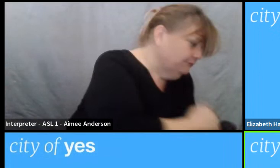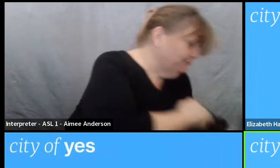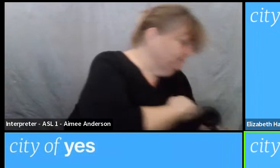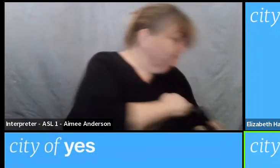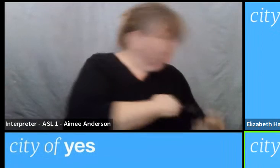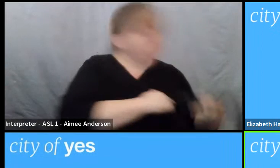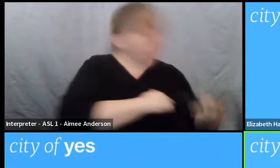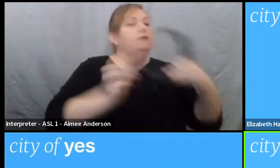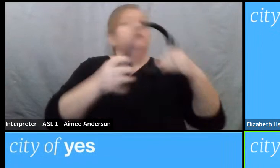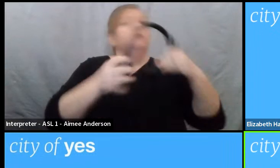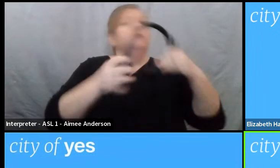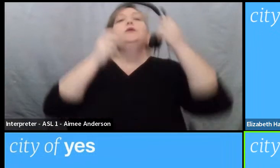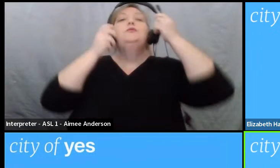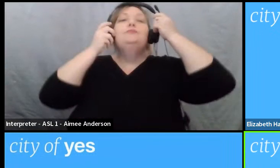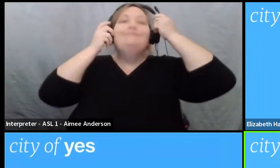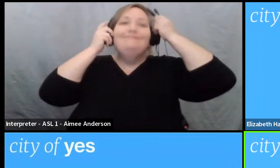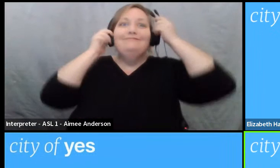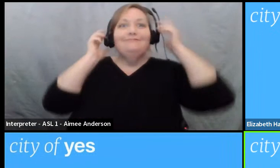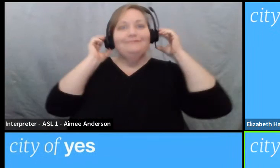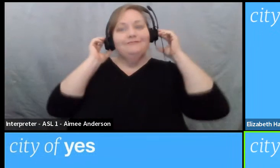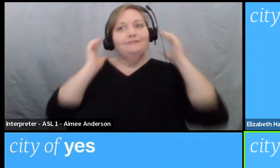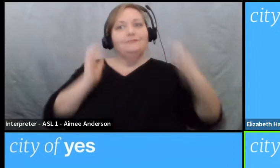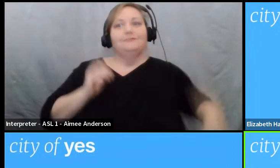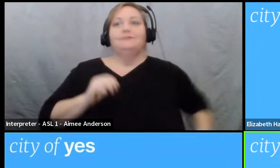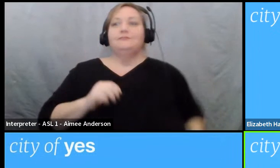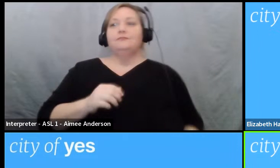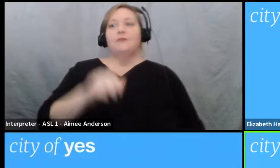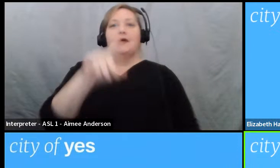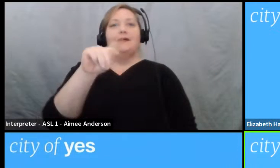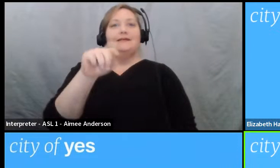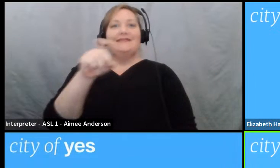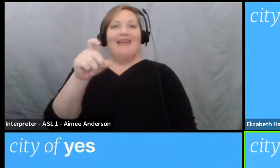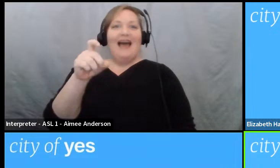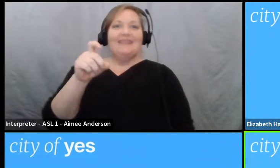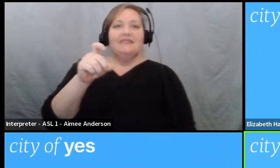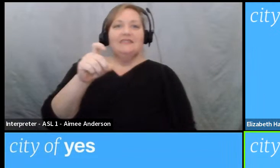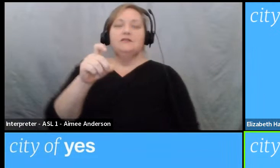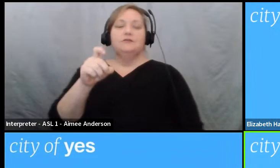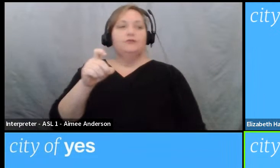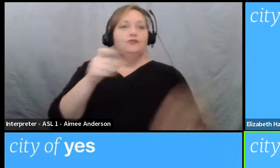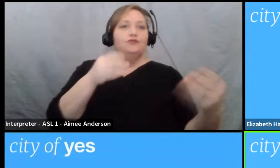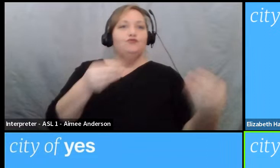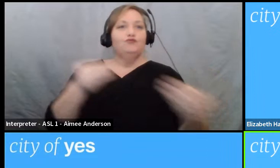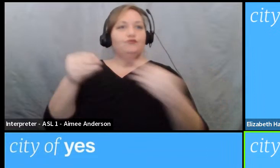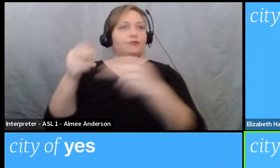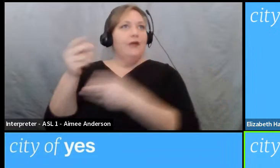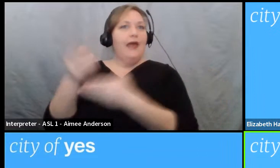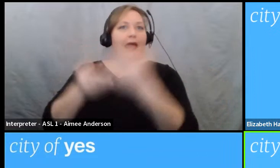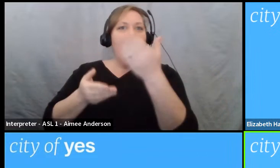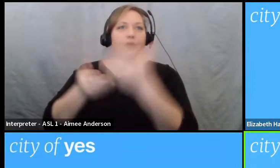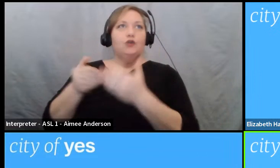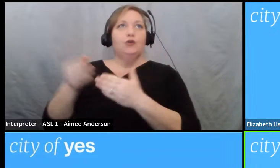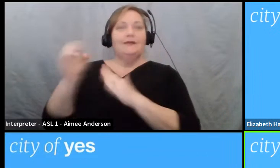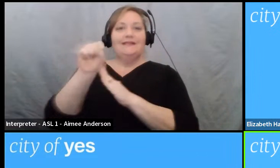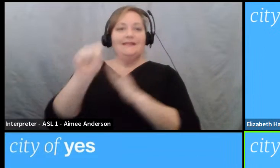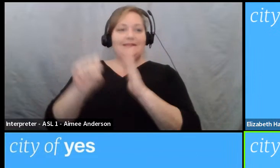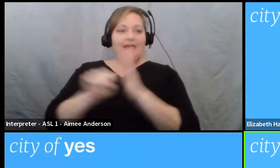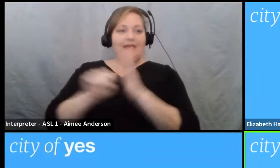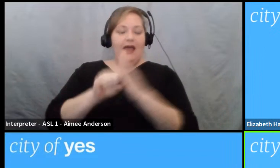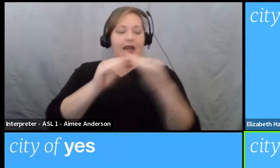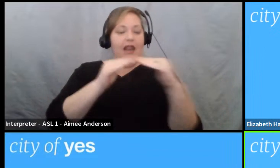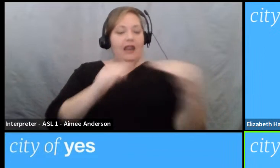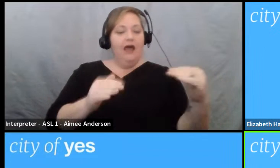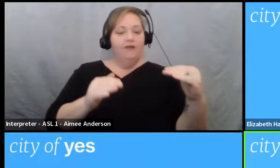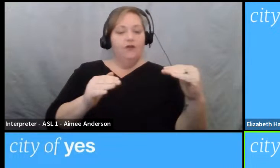So, tax abatements are handled at the state level rather than the local level. And there are no